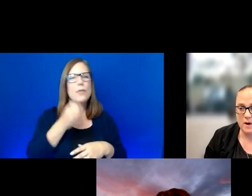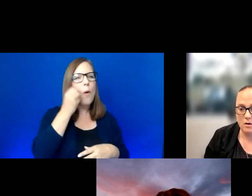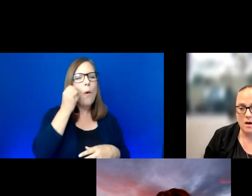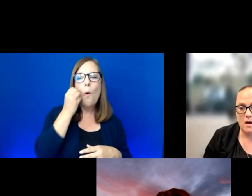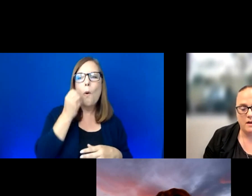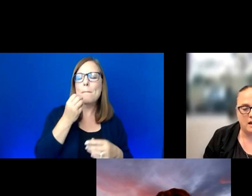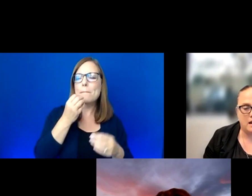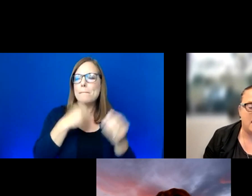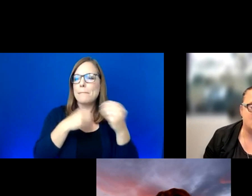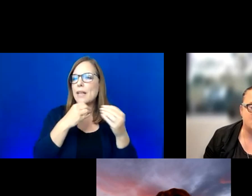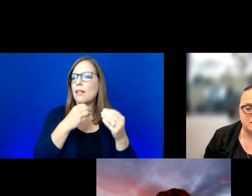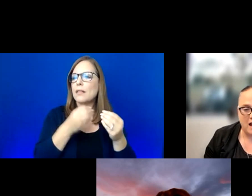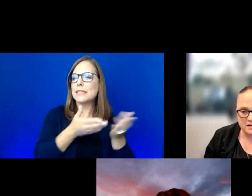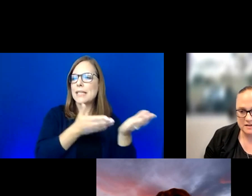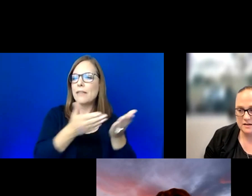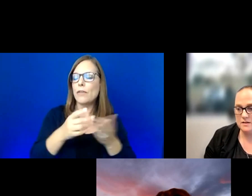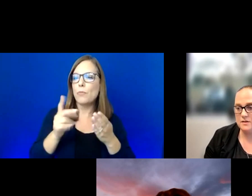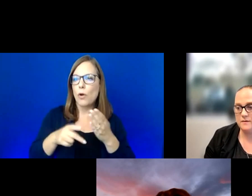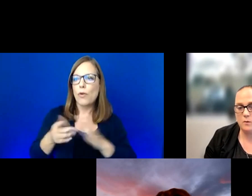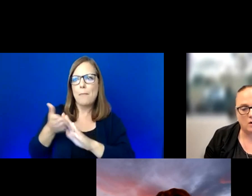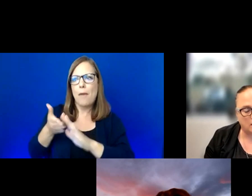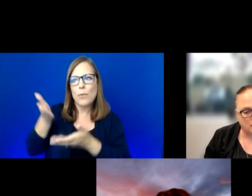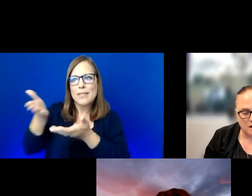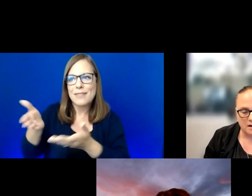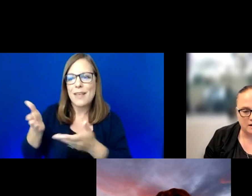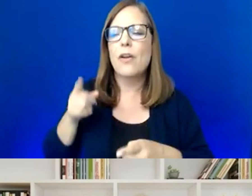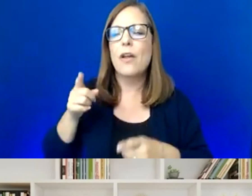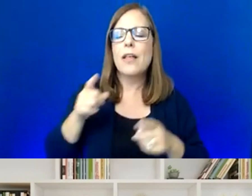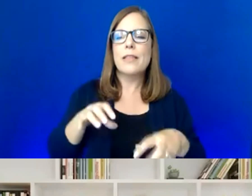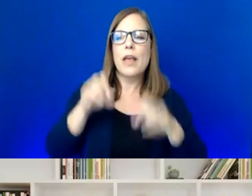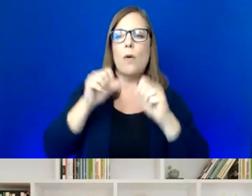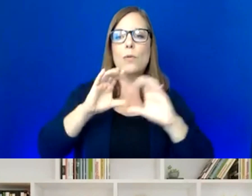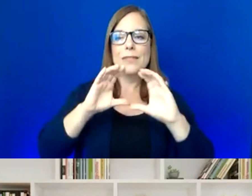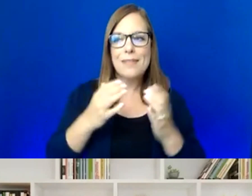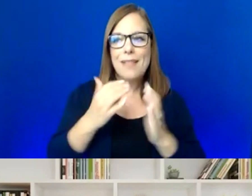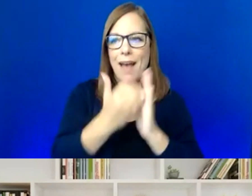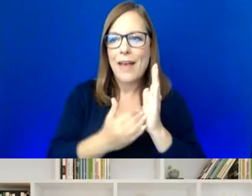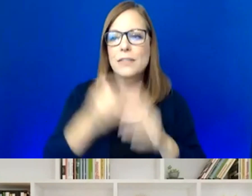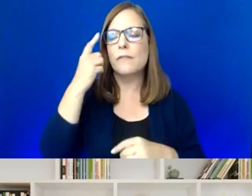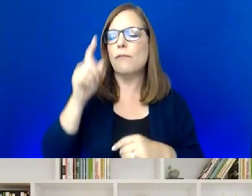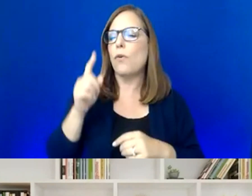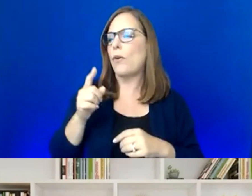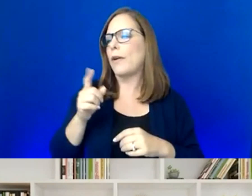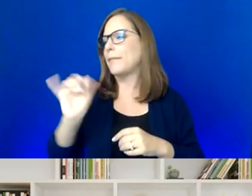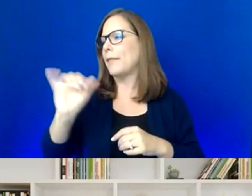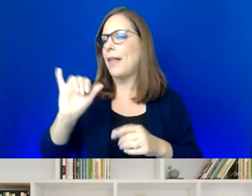operator as well. They house classes for, fall prevention.